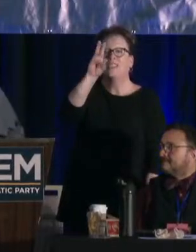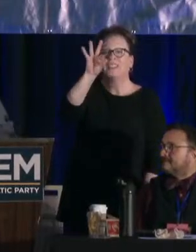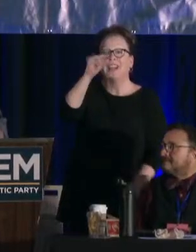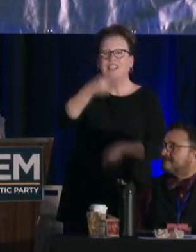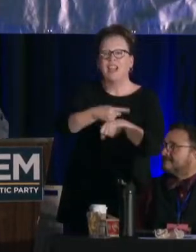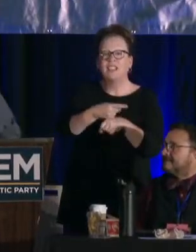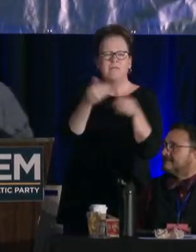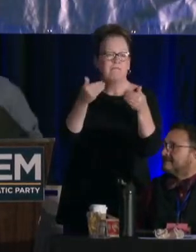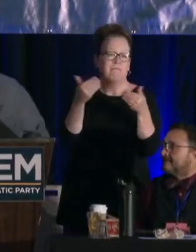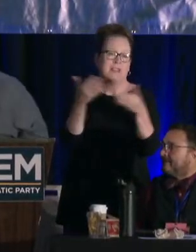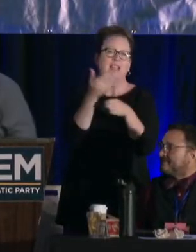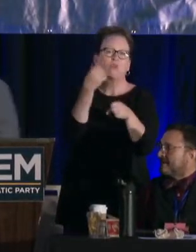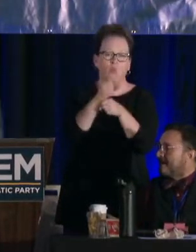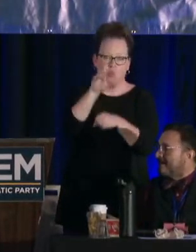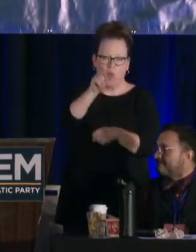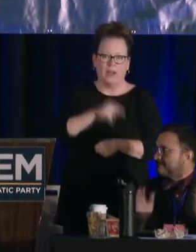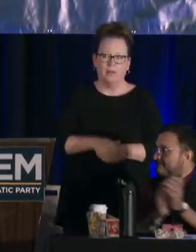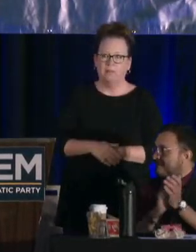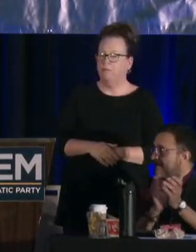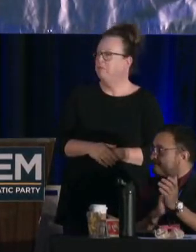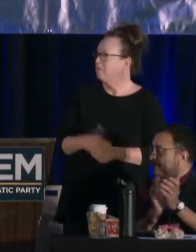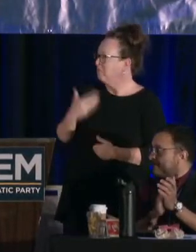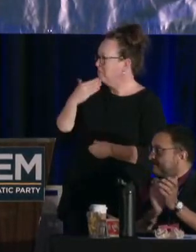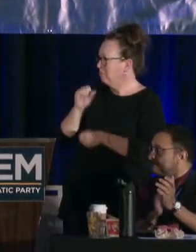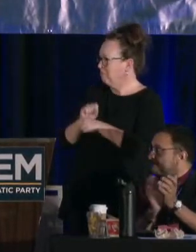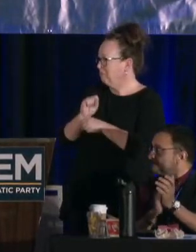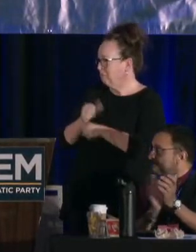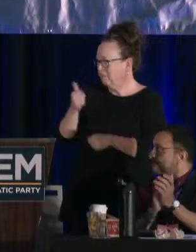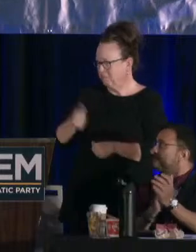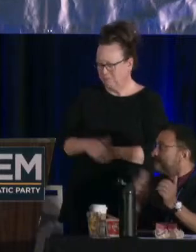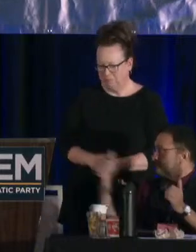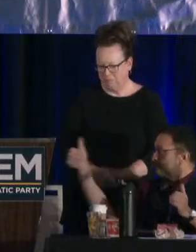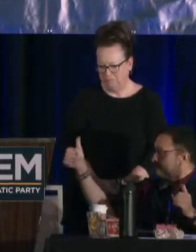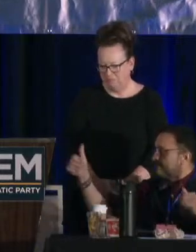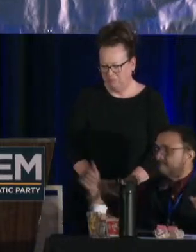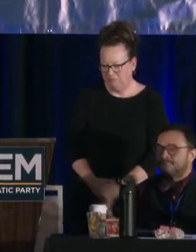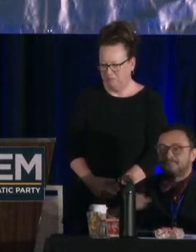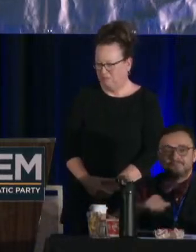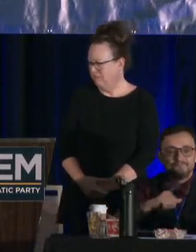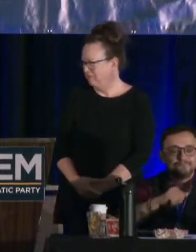you. Great job. Great job, brother.